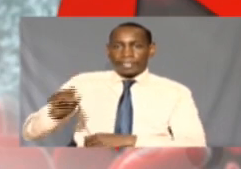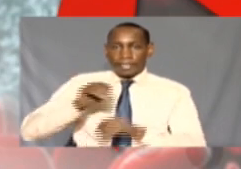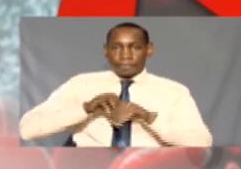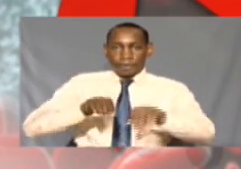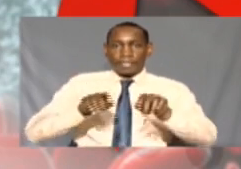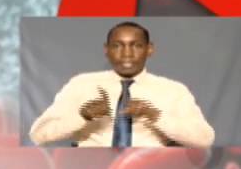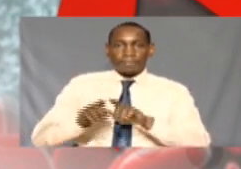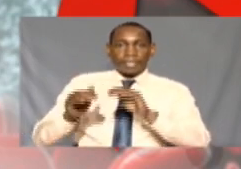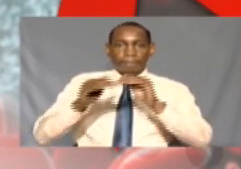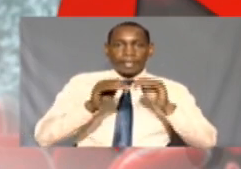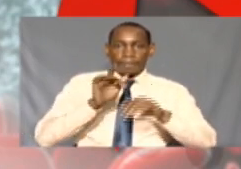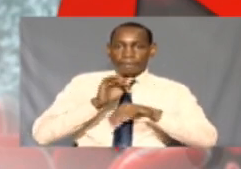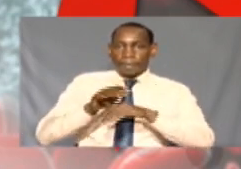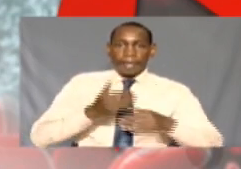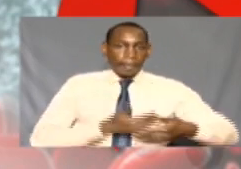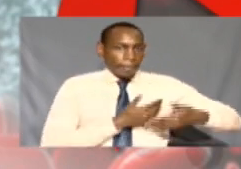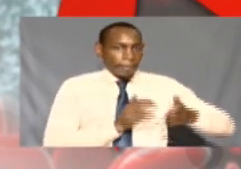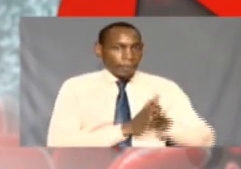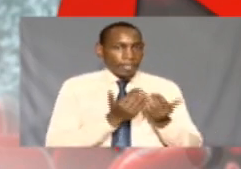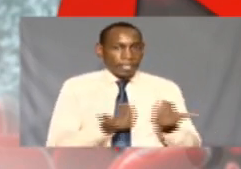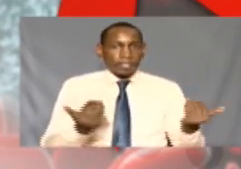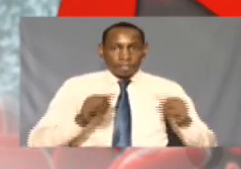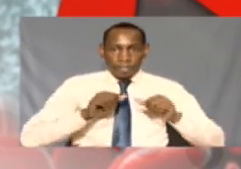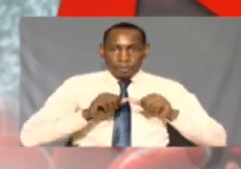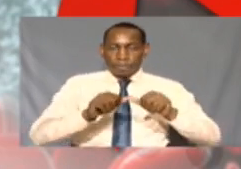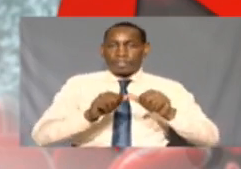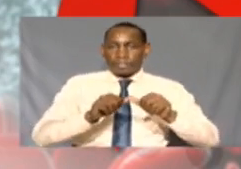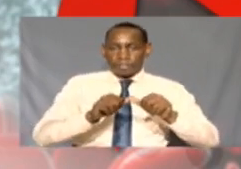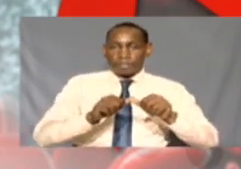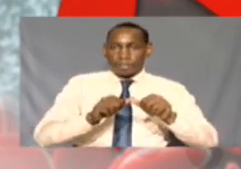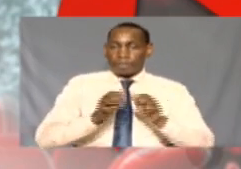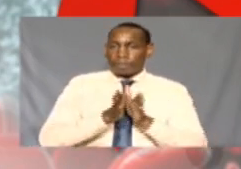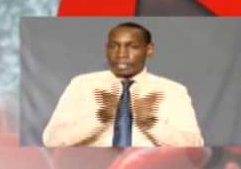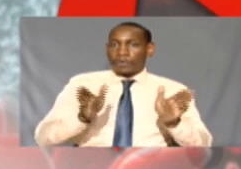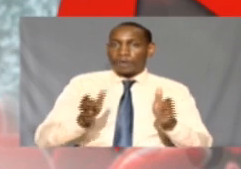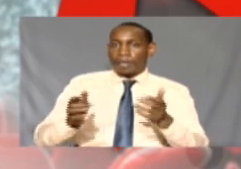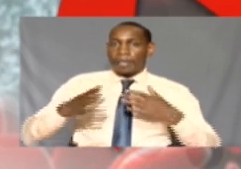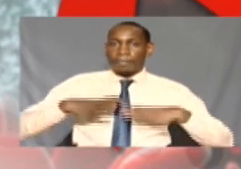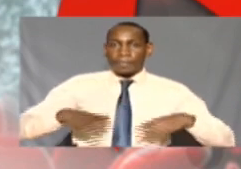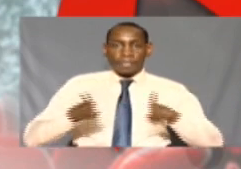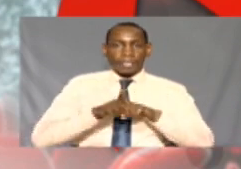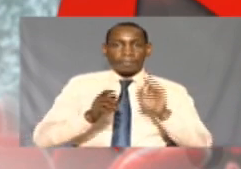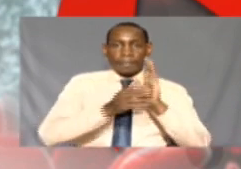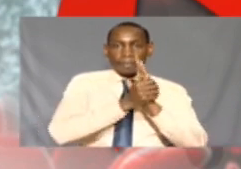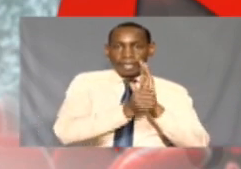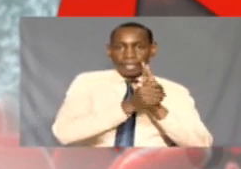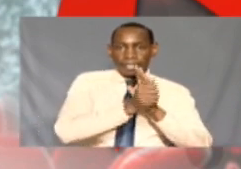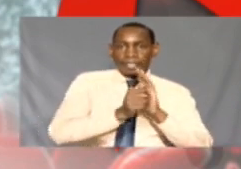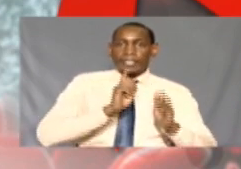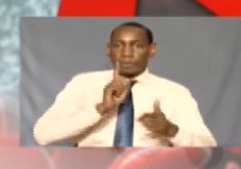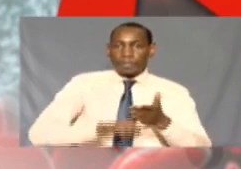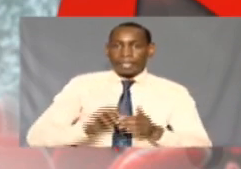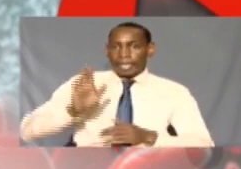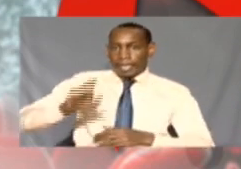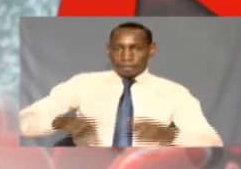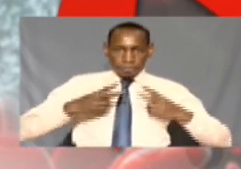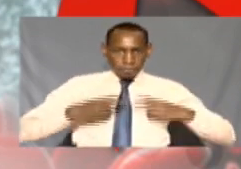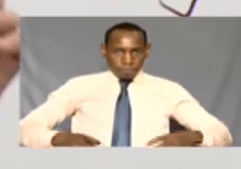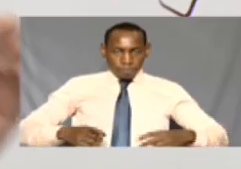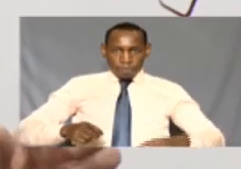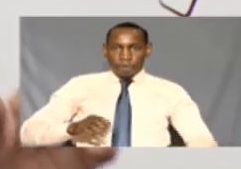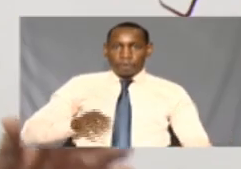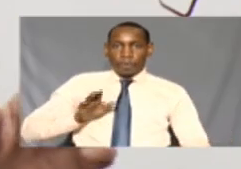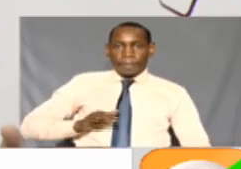The level of infections to infants and children remains higher than the general population, experts opining led diagnosis among pregnant